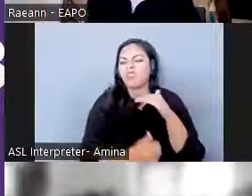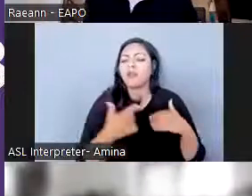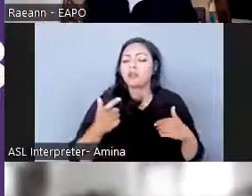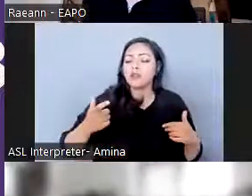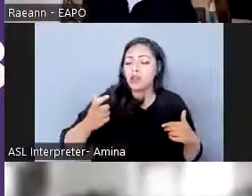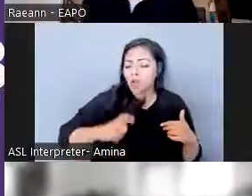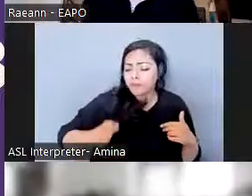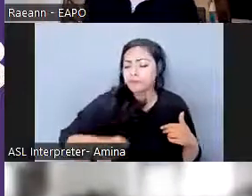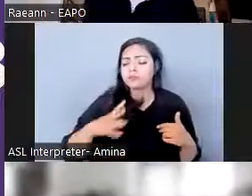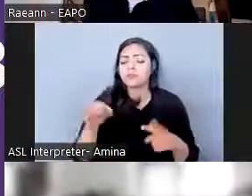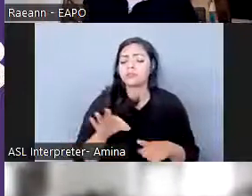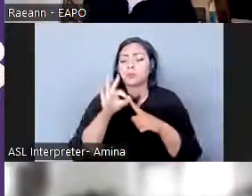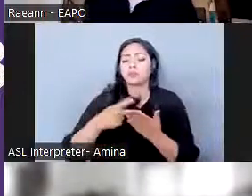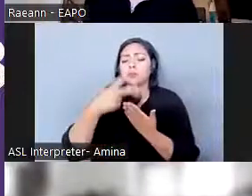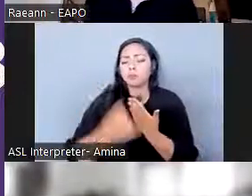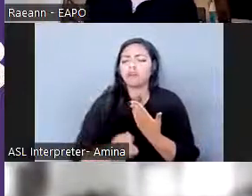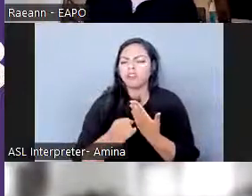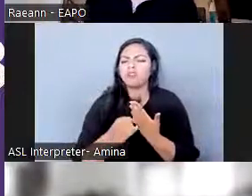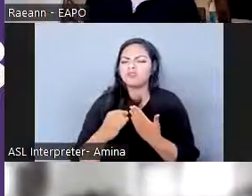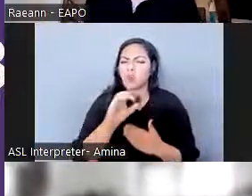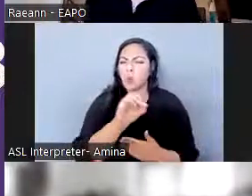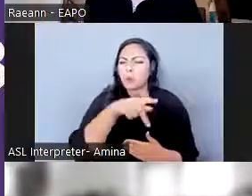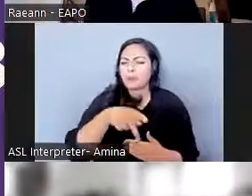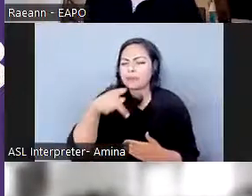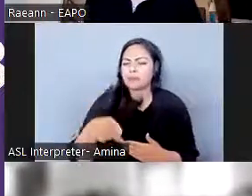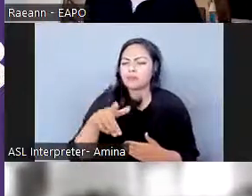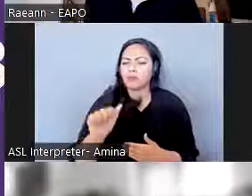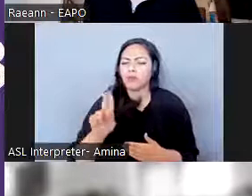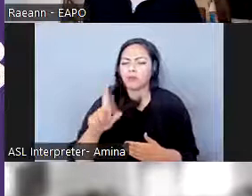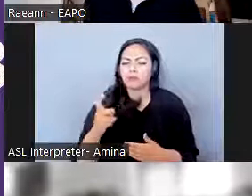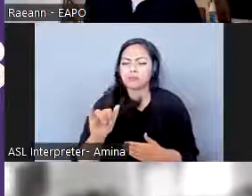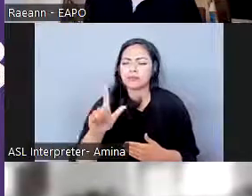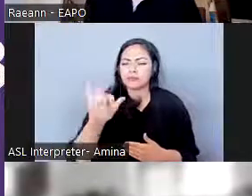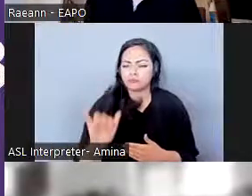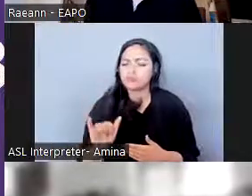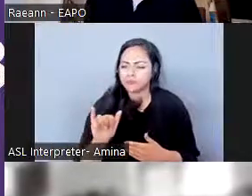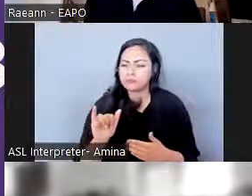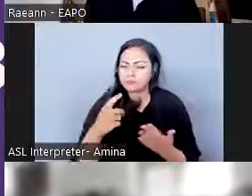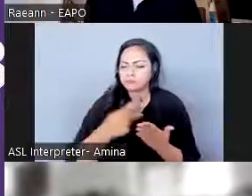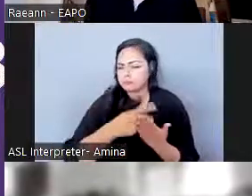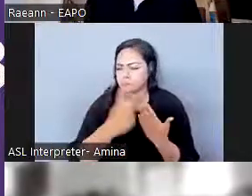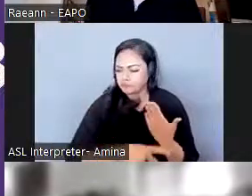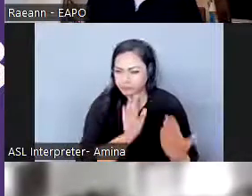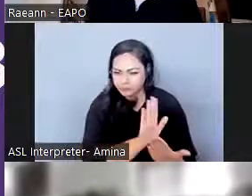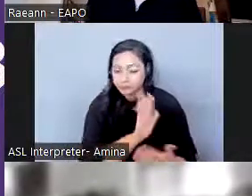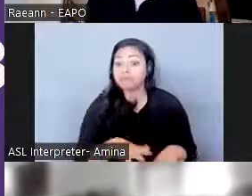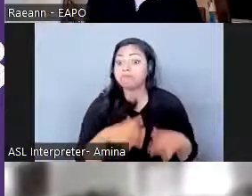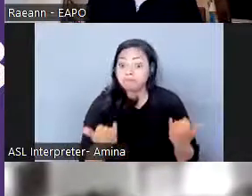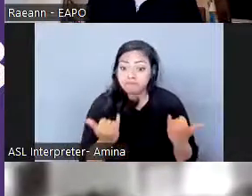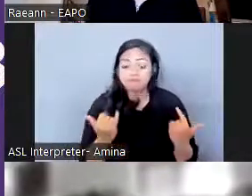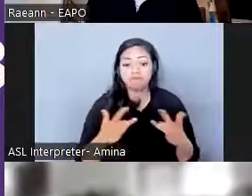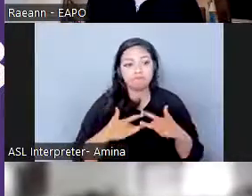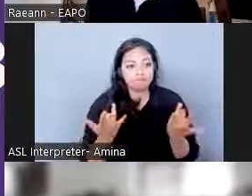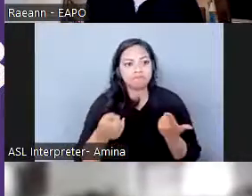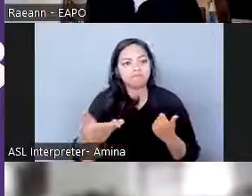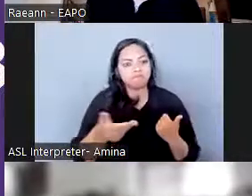projects, working with many officers across the province. Today, we're privileged to have him deliver this new presentation on fight